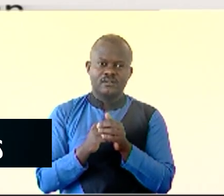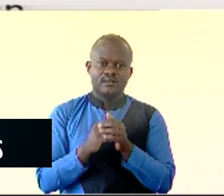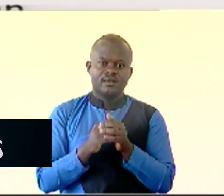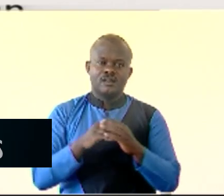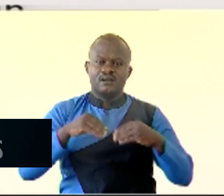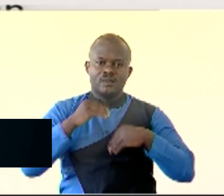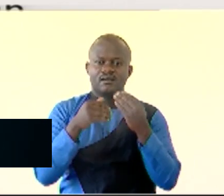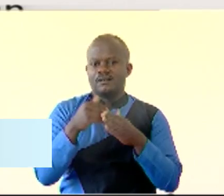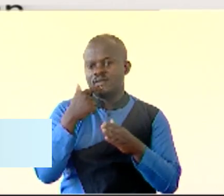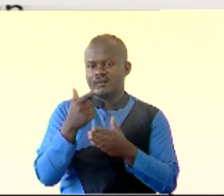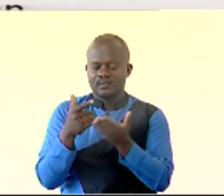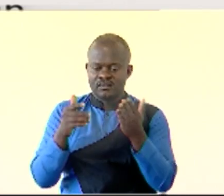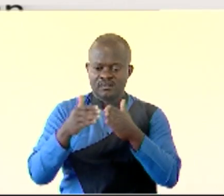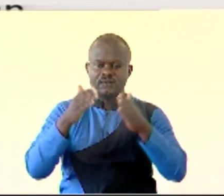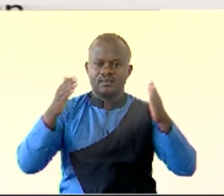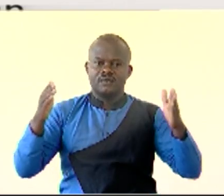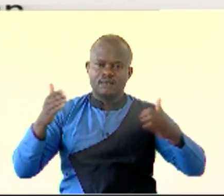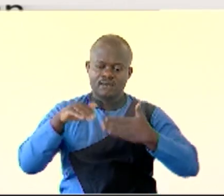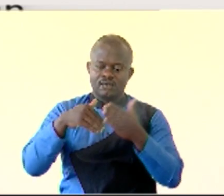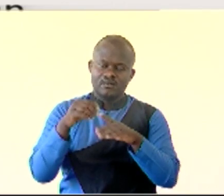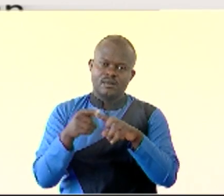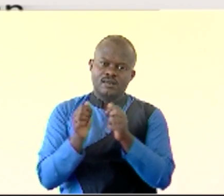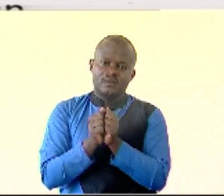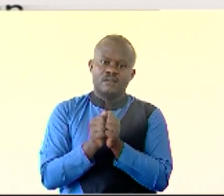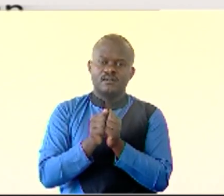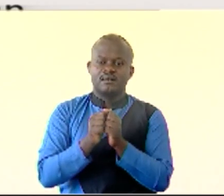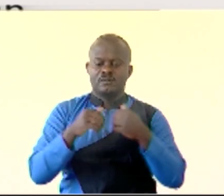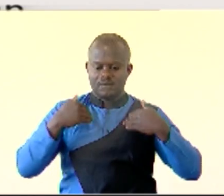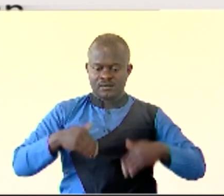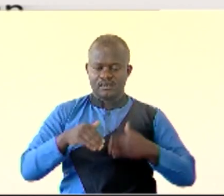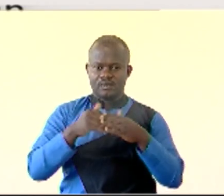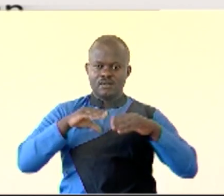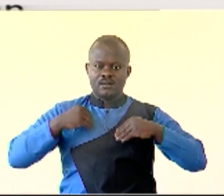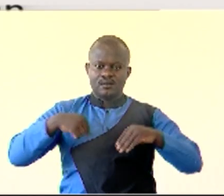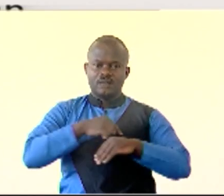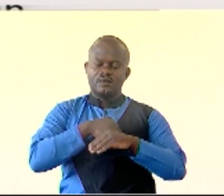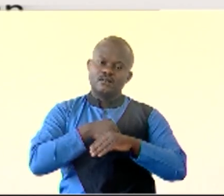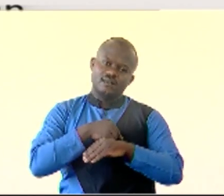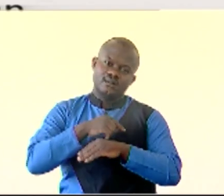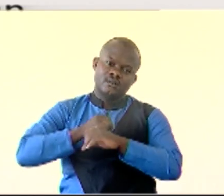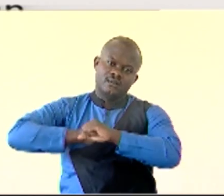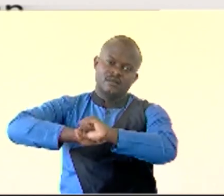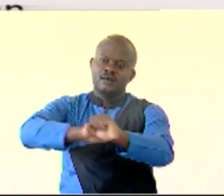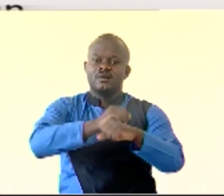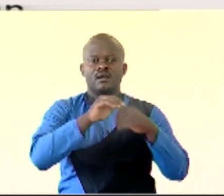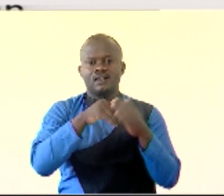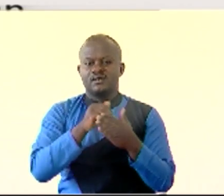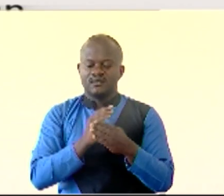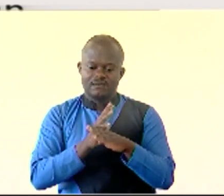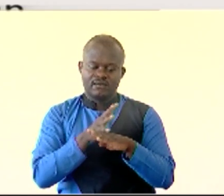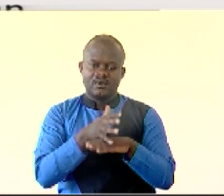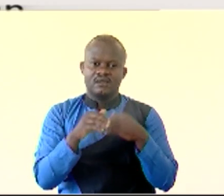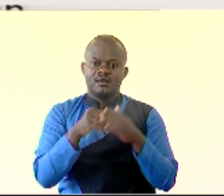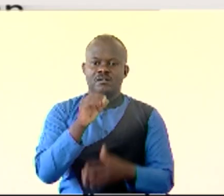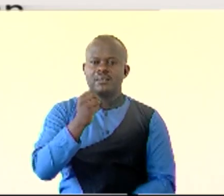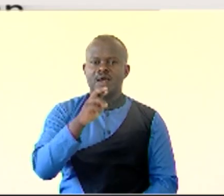out the cell extension called what we call pseudopodia, which allows them to surround and invade